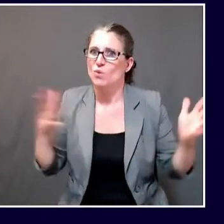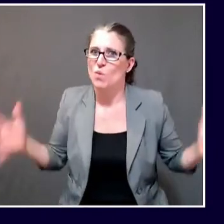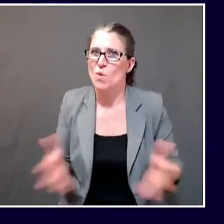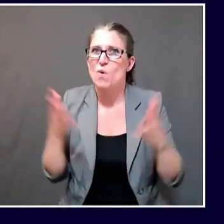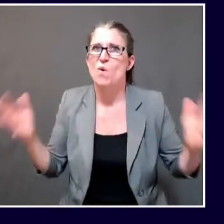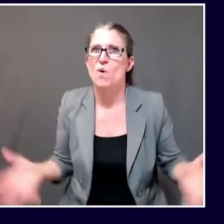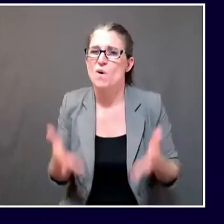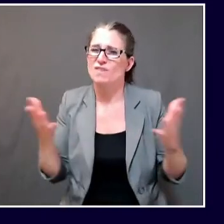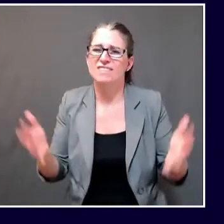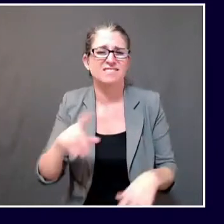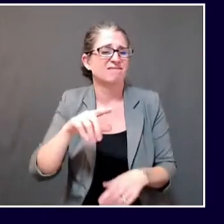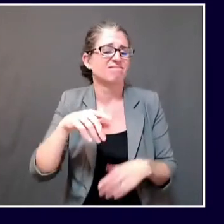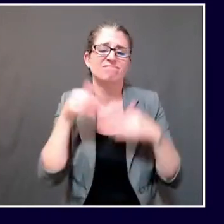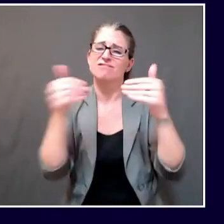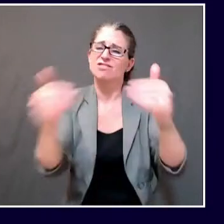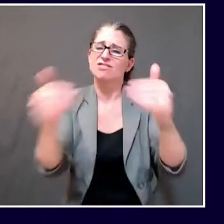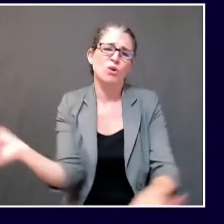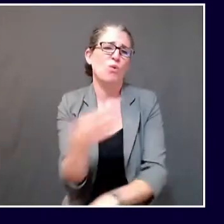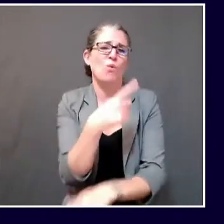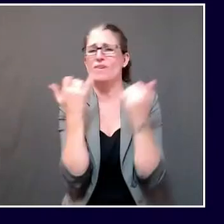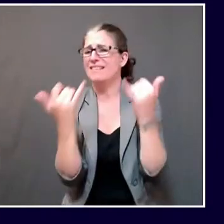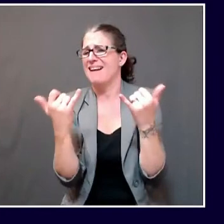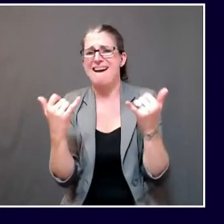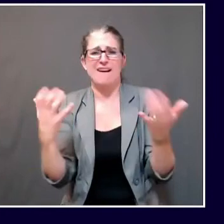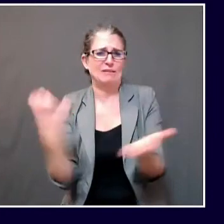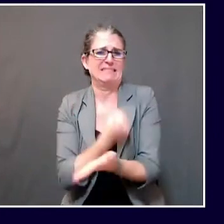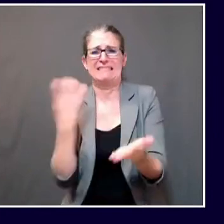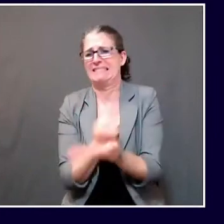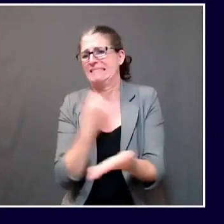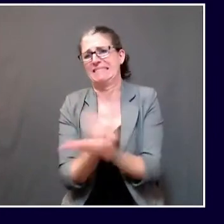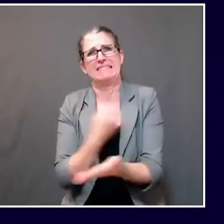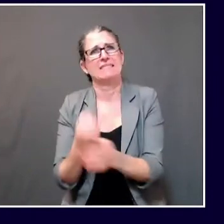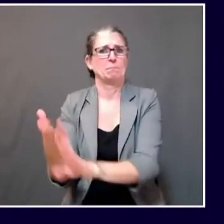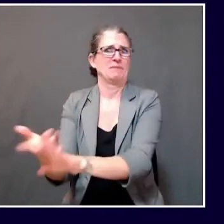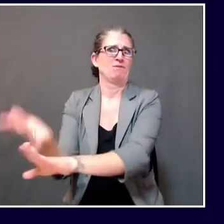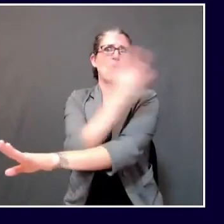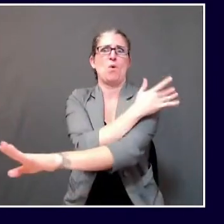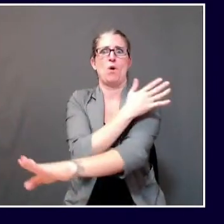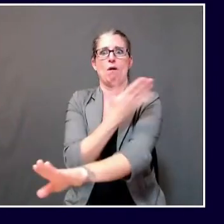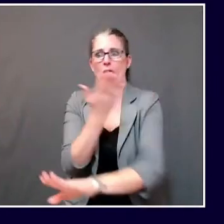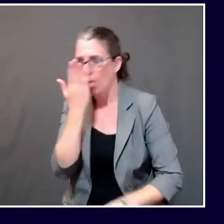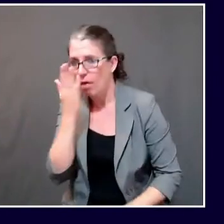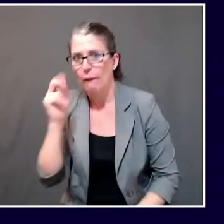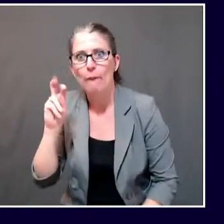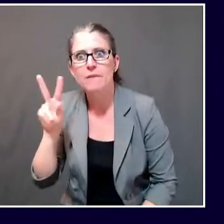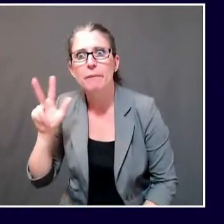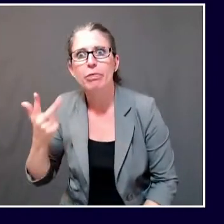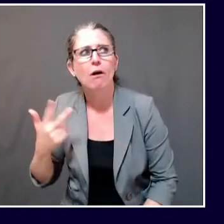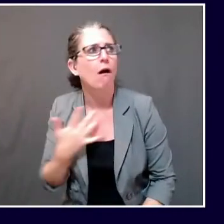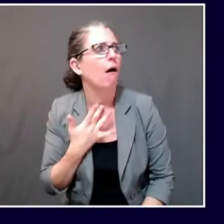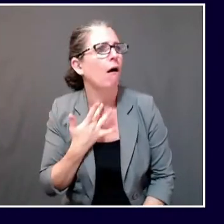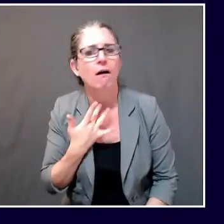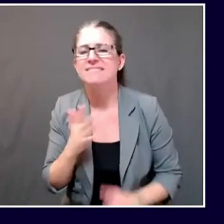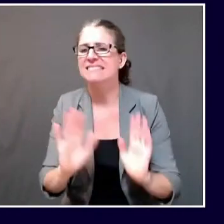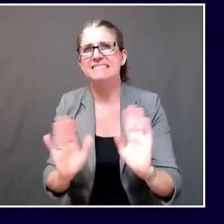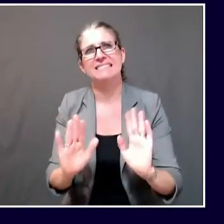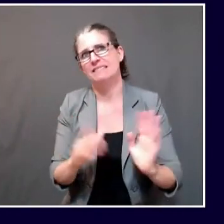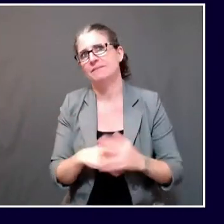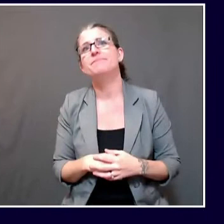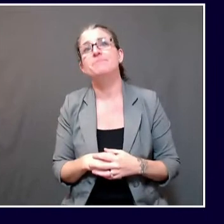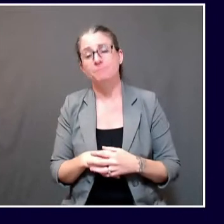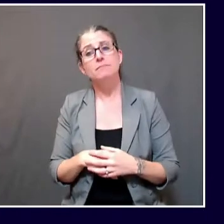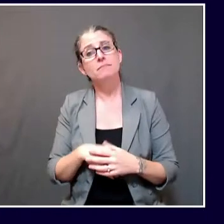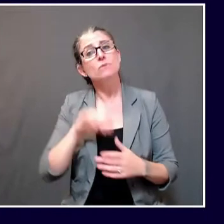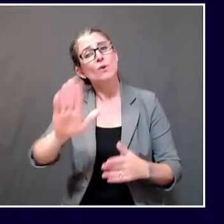that people will be prepared, the local election officials will be prepared to process updates to registrations and new registrations up